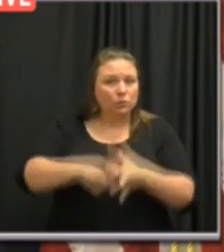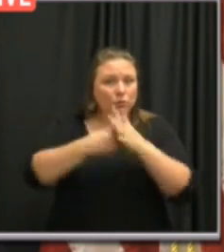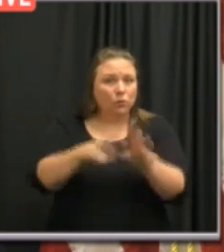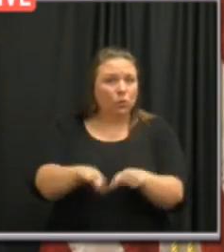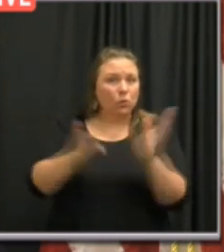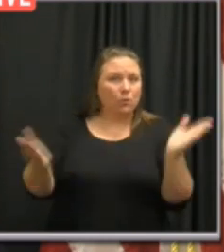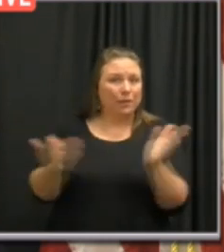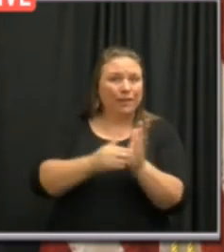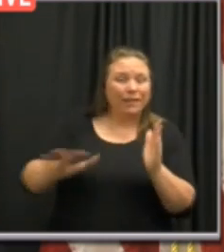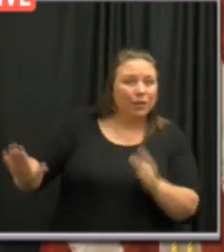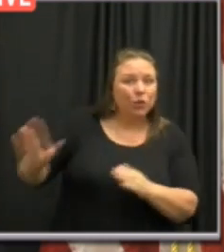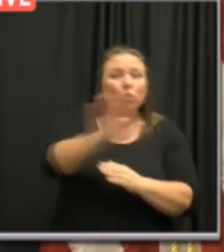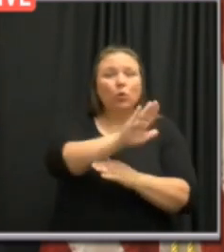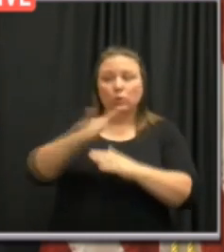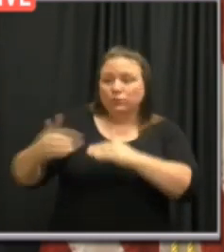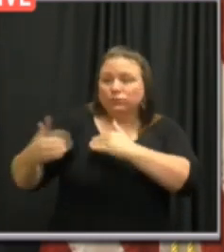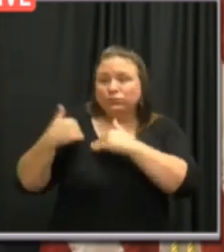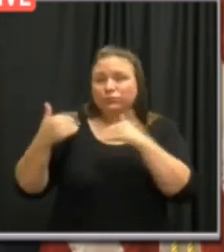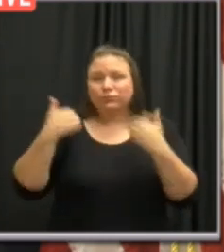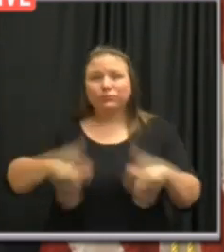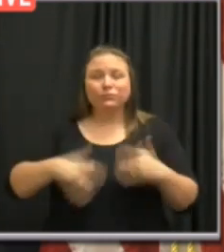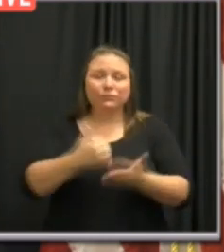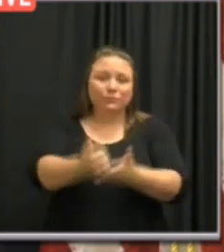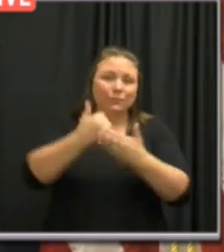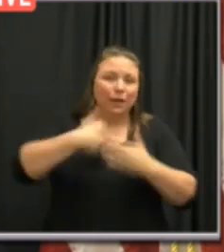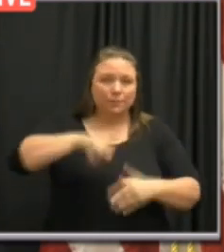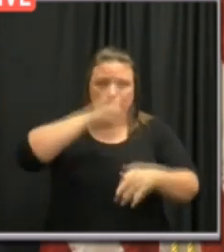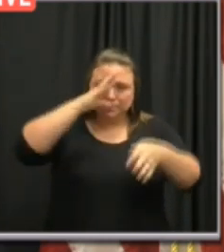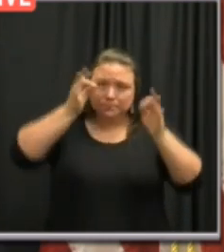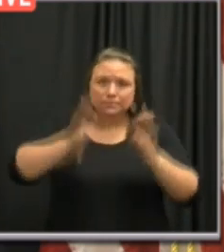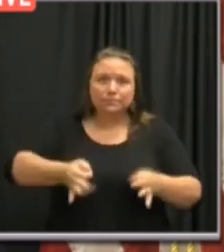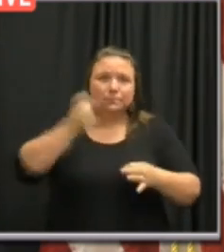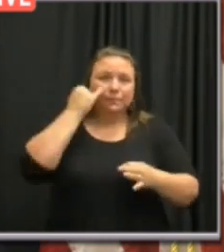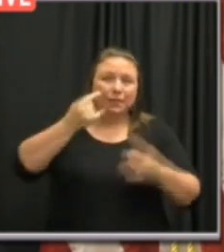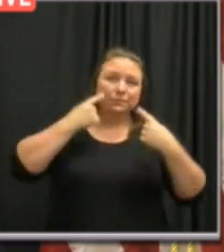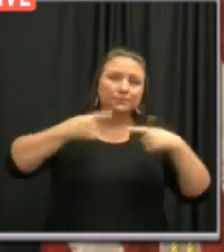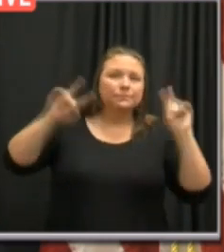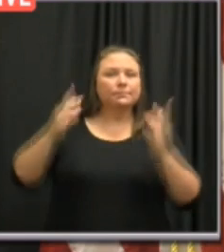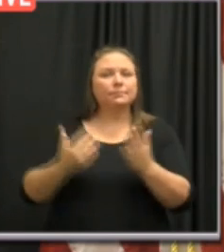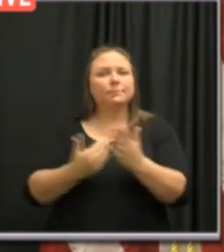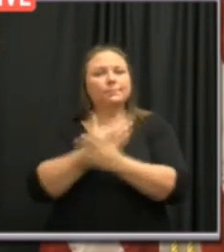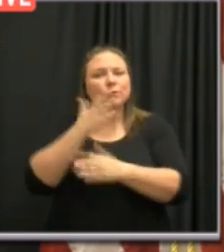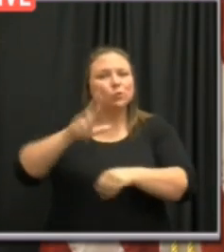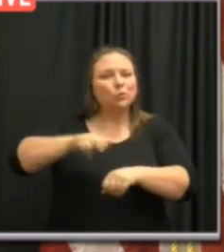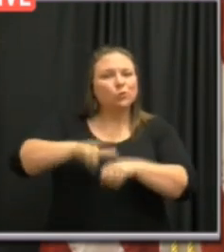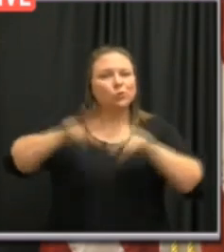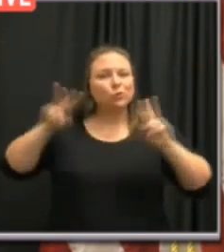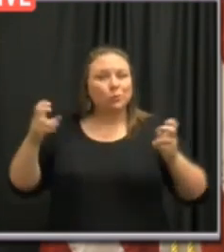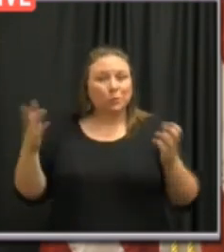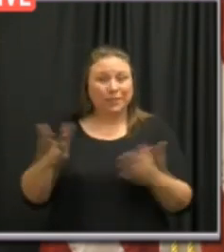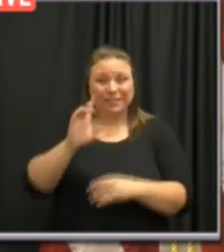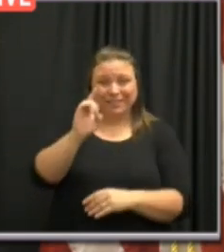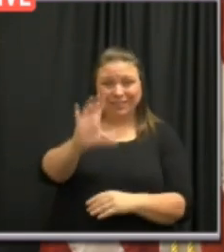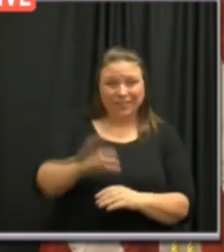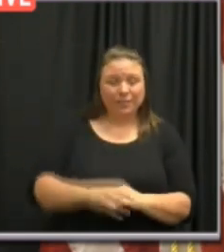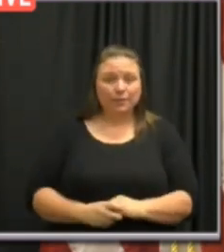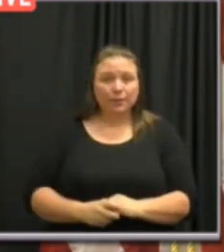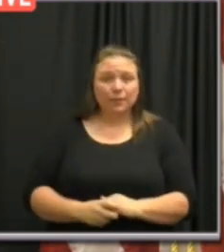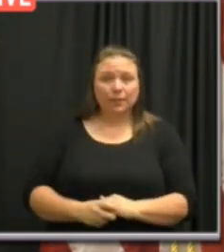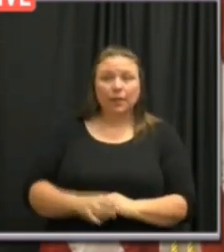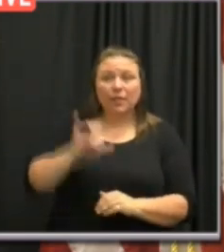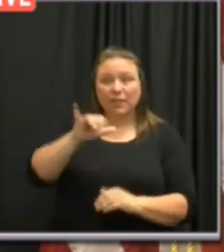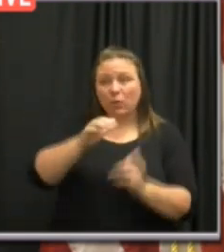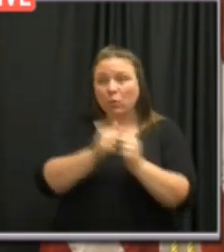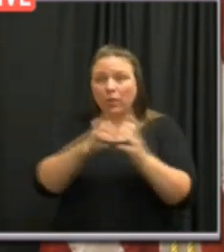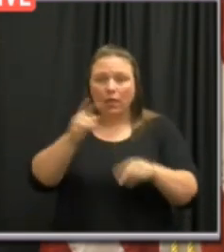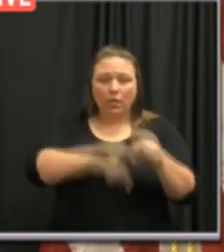Your efforts will largely determine our ability to achieve a new normal in Davidson County without